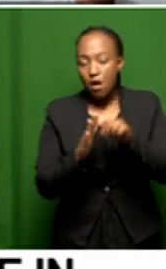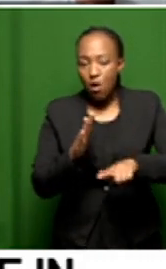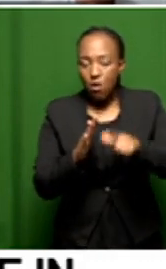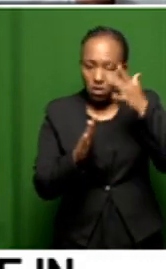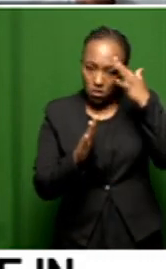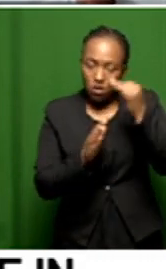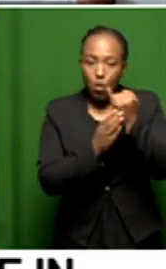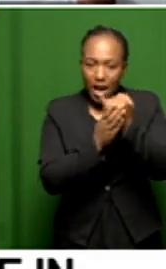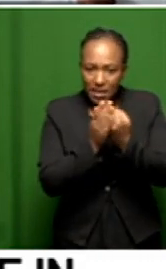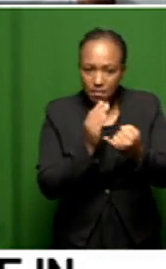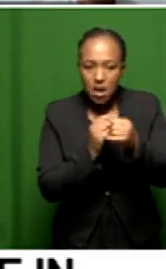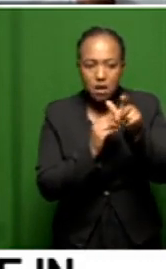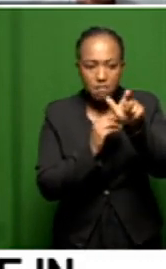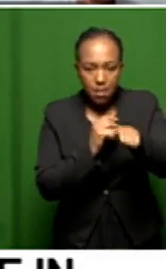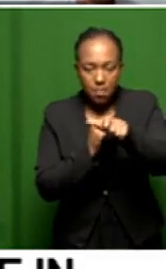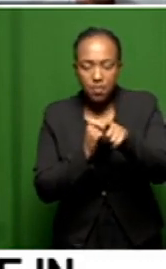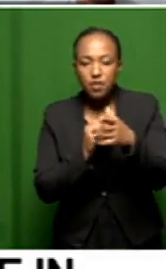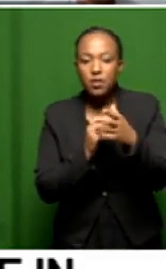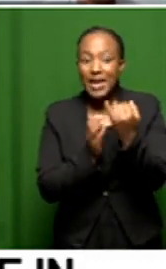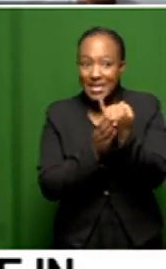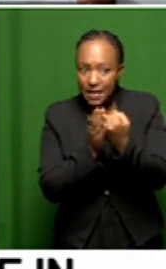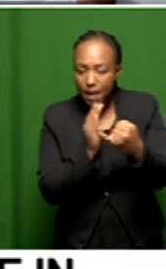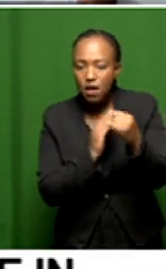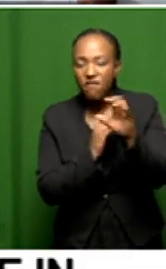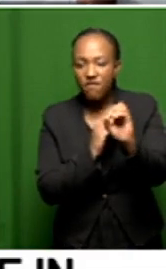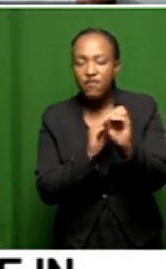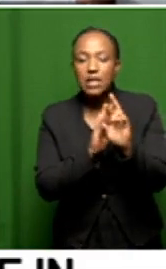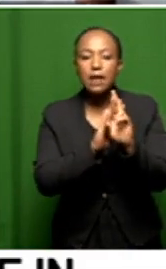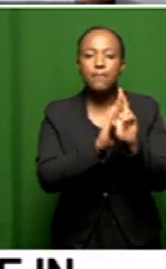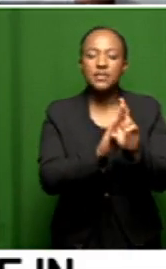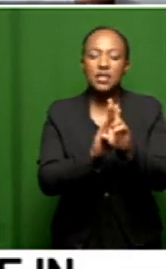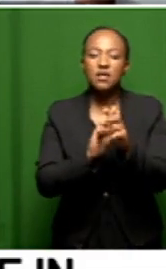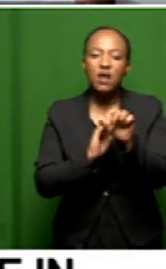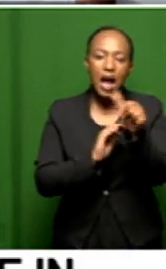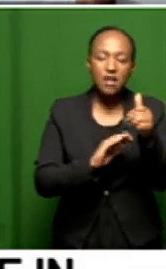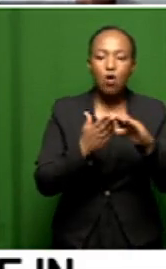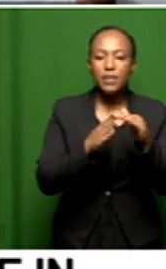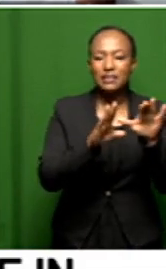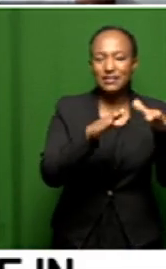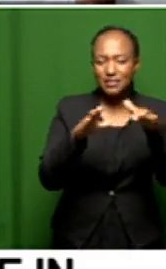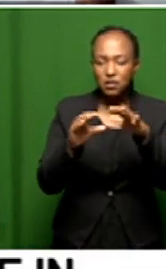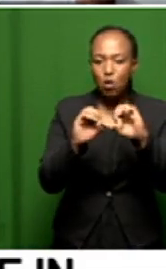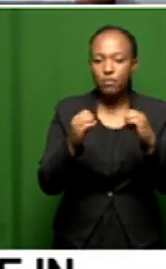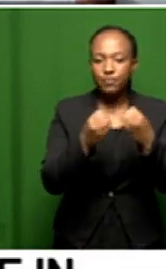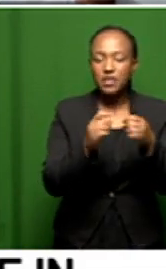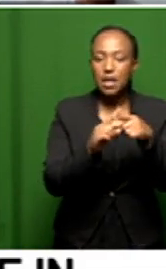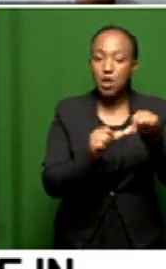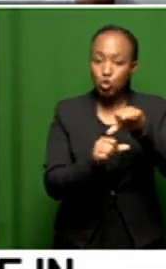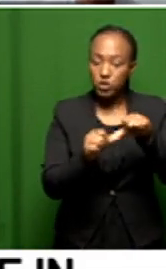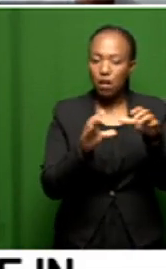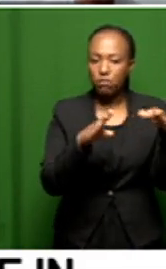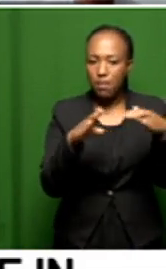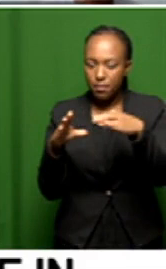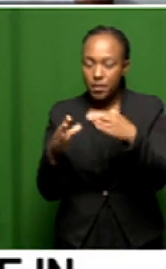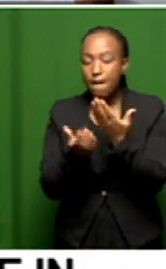independent candidates coming in. They independent, and they also represent other community organizations and social movements. So maybe we